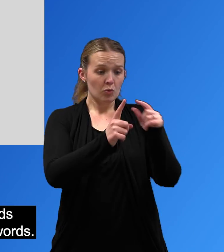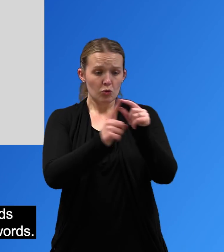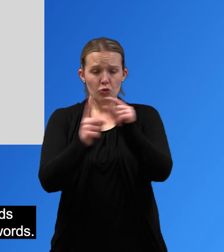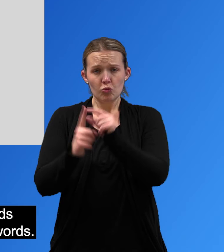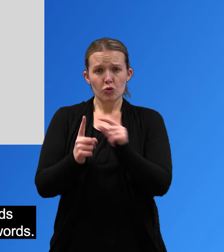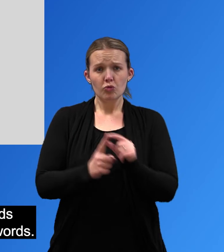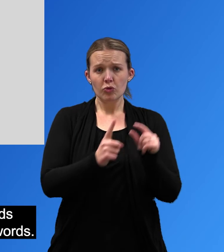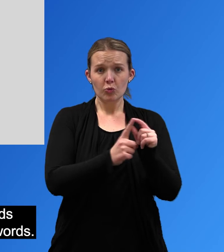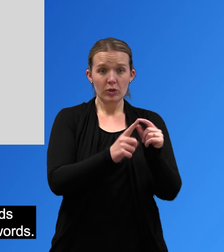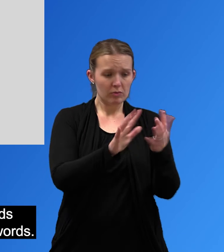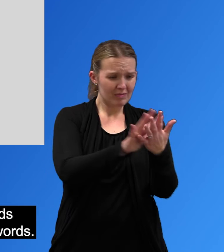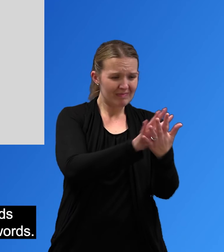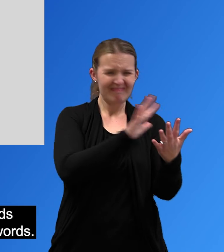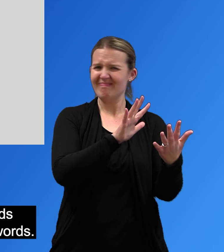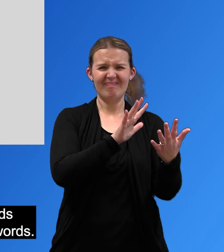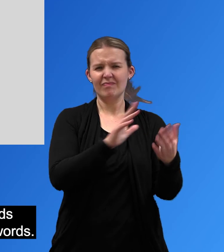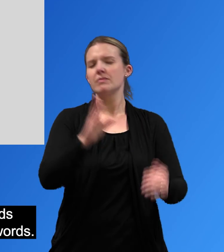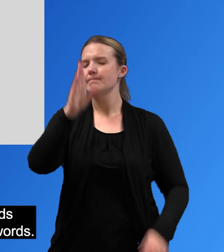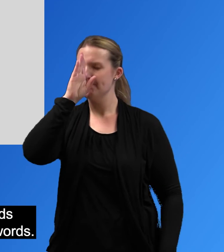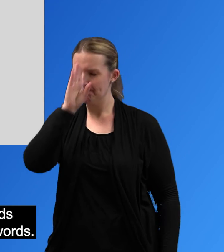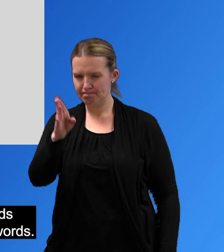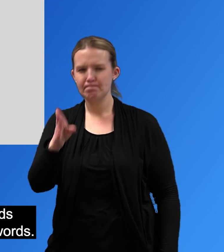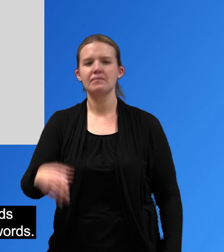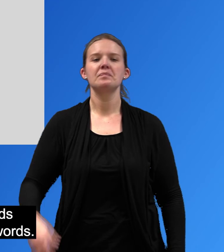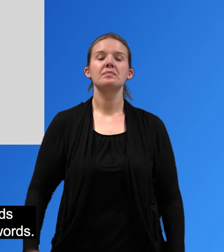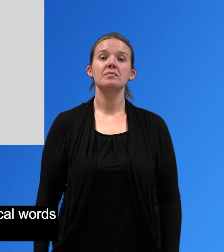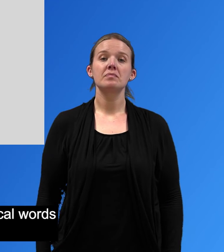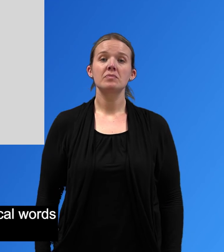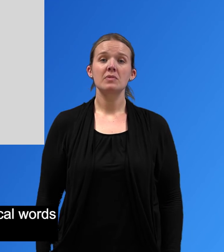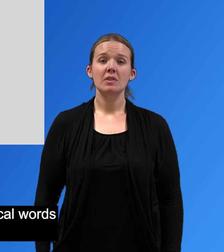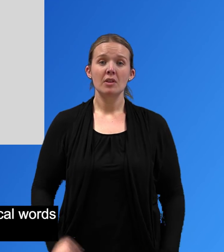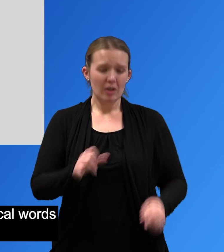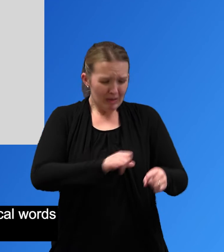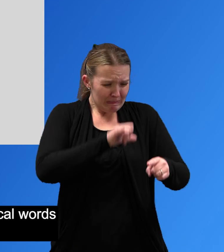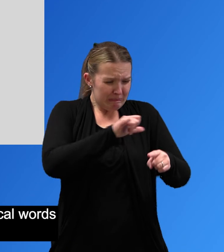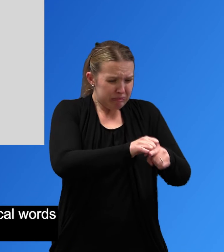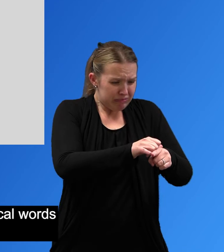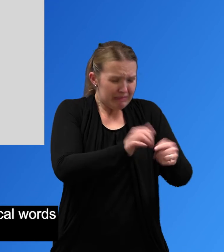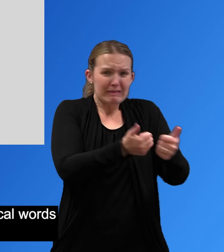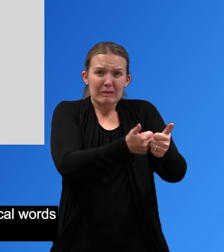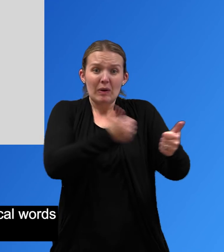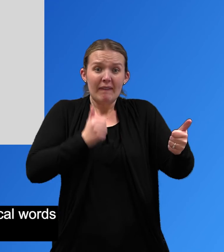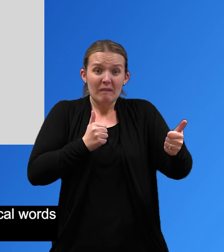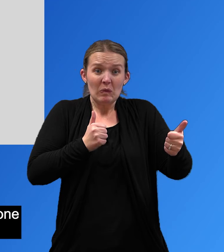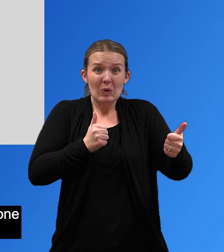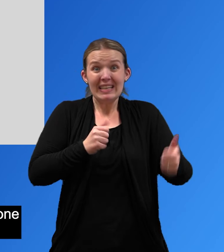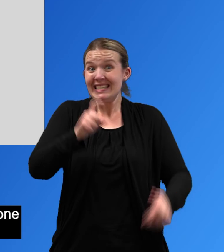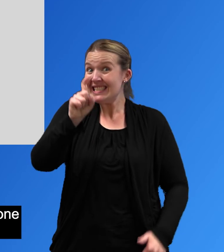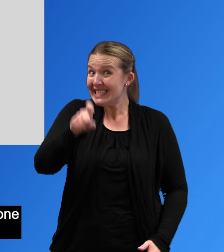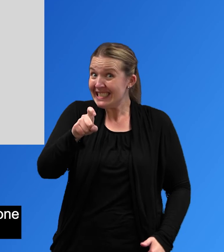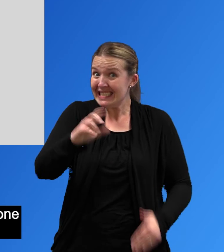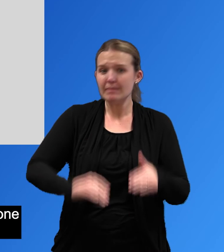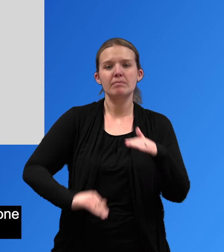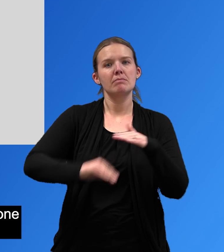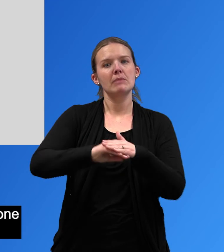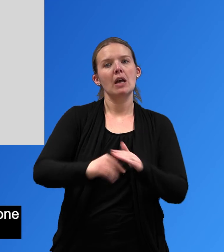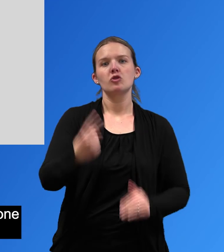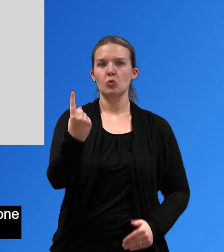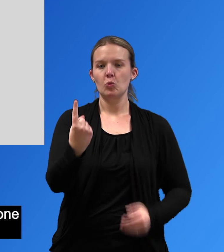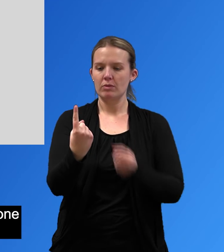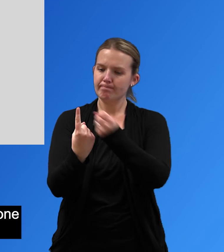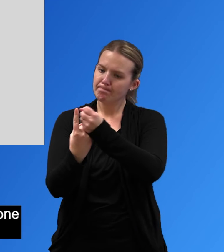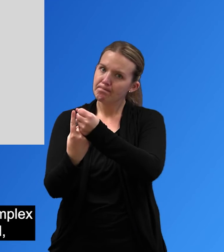Use concrete words rather than abstract words. When complex or technical words are required, use no more than one in a